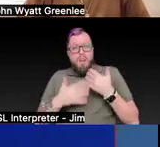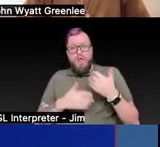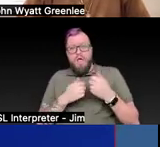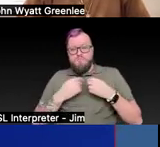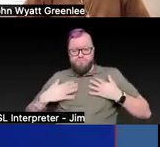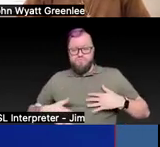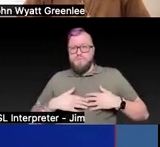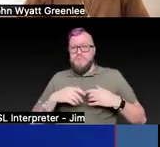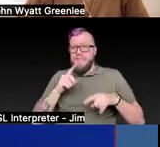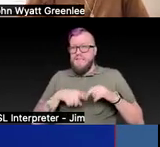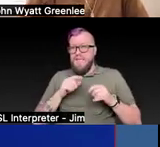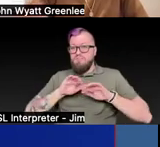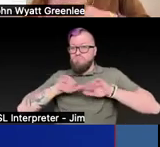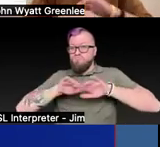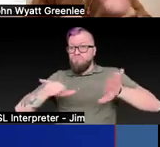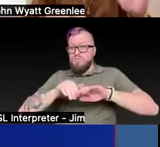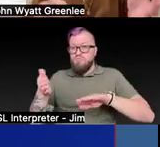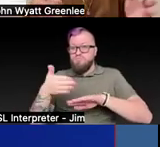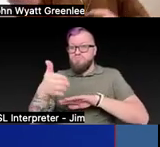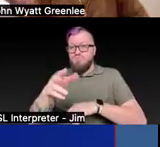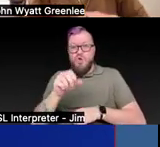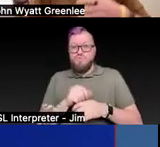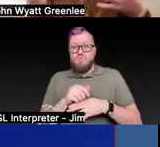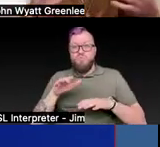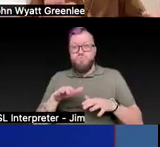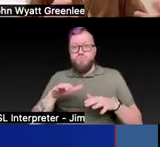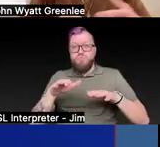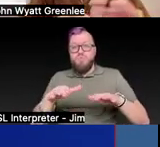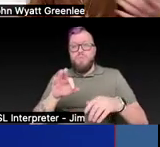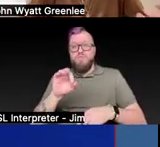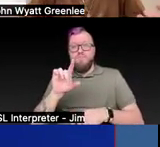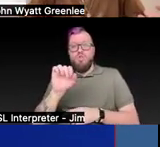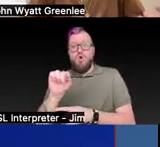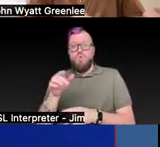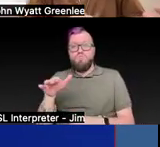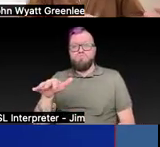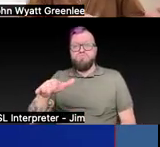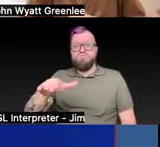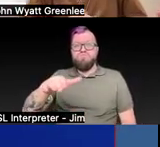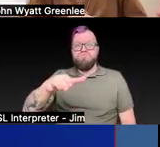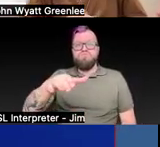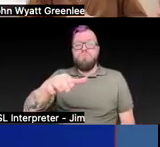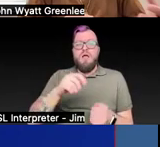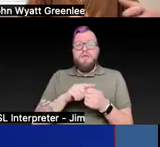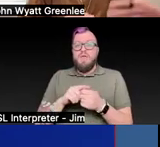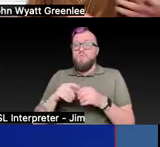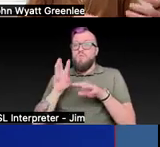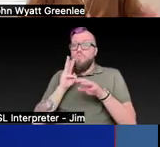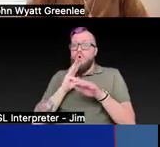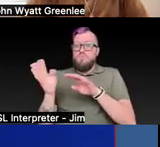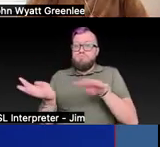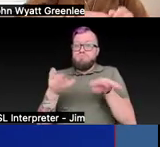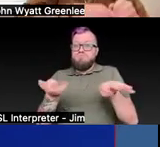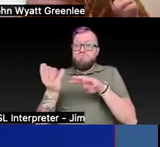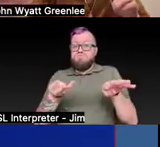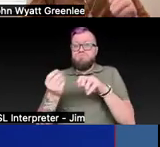They just float. And so they float around the Sargasso Sea until they reach the edge, and then they get picked up by a current, like the Gulf Stream,